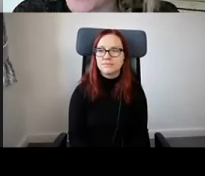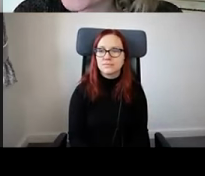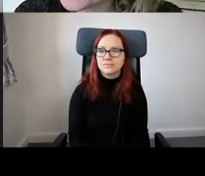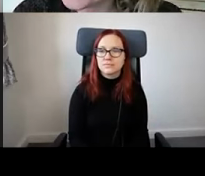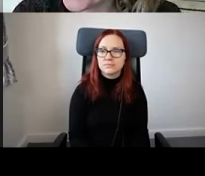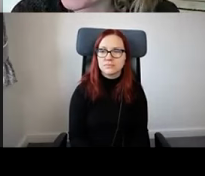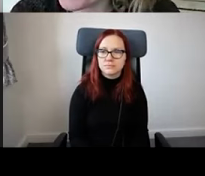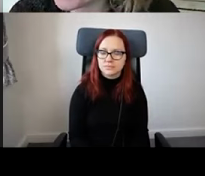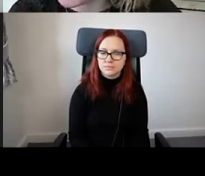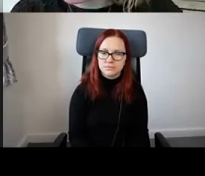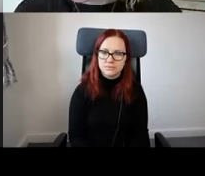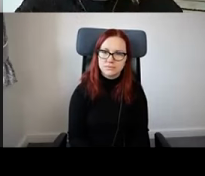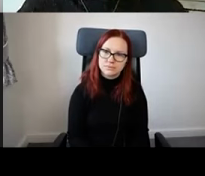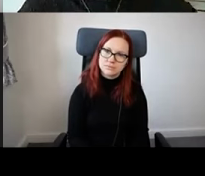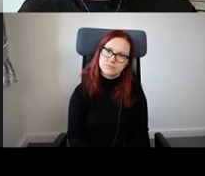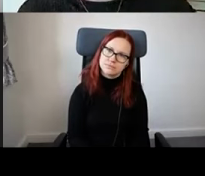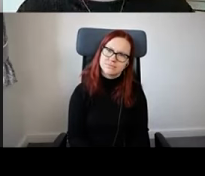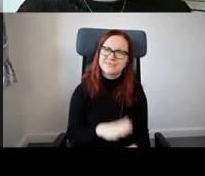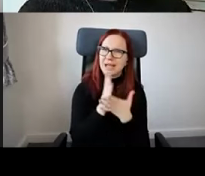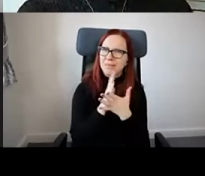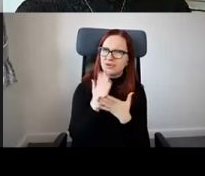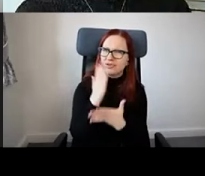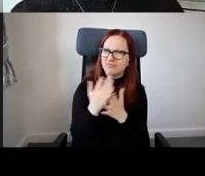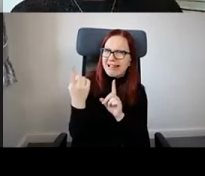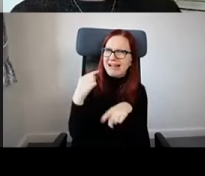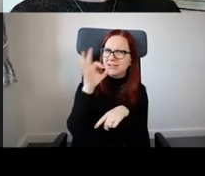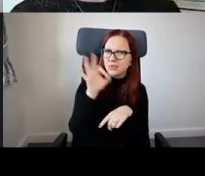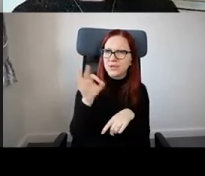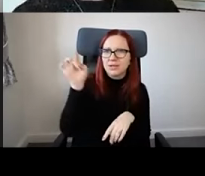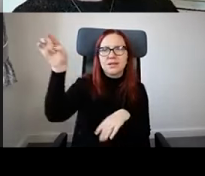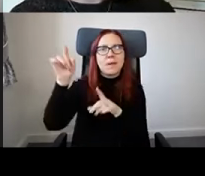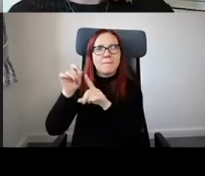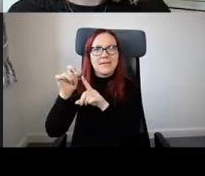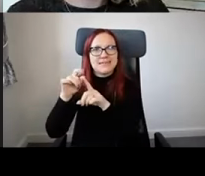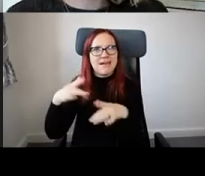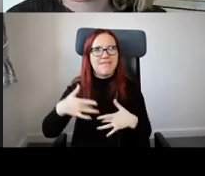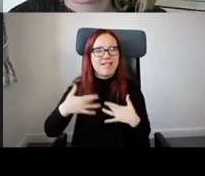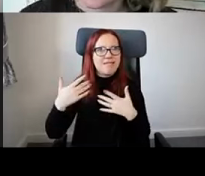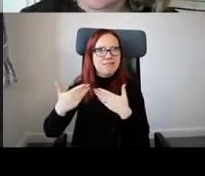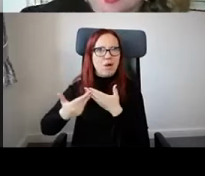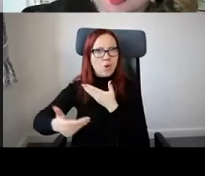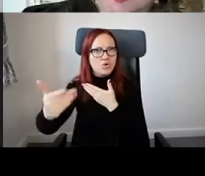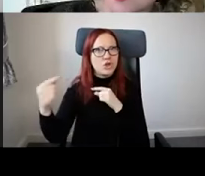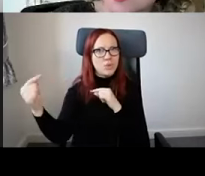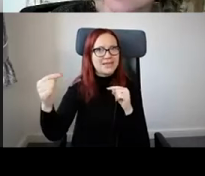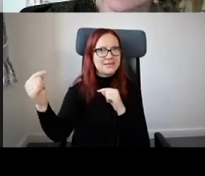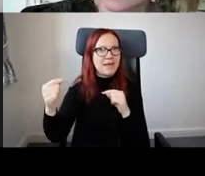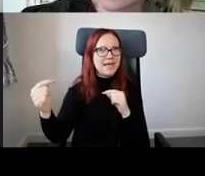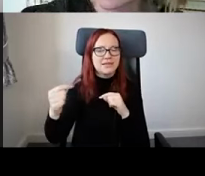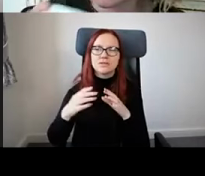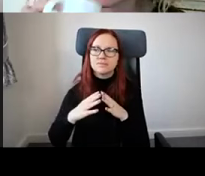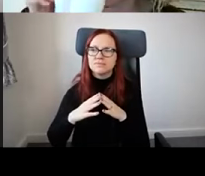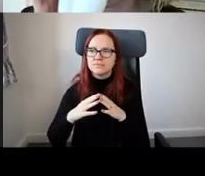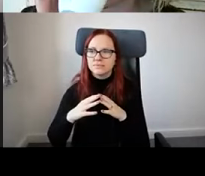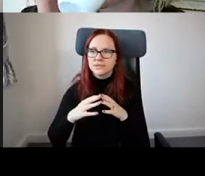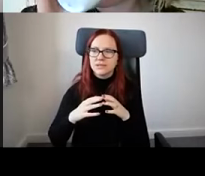Yeah, I don't know. I'm not sure I really answered your It's question. an ongoing debate. I think it's I mean, it's a quite a position of